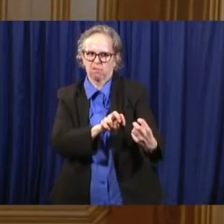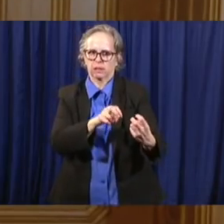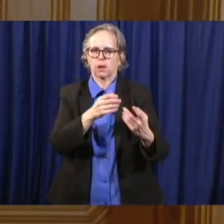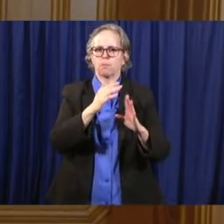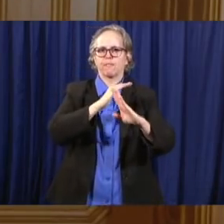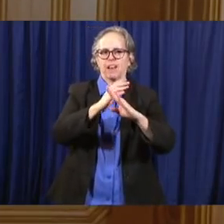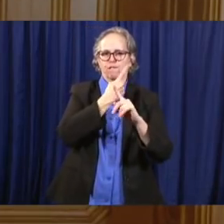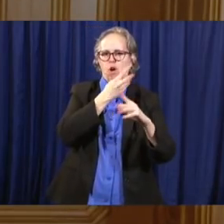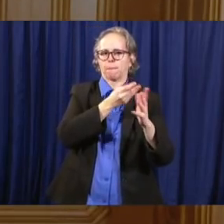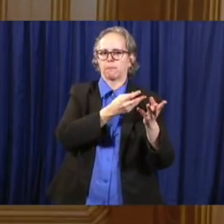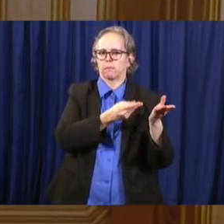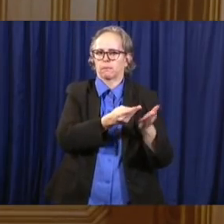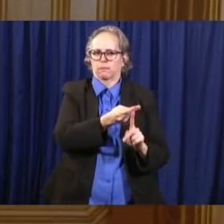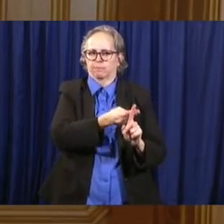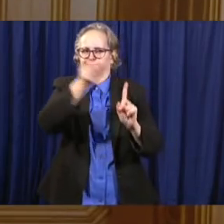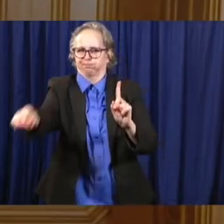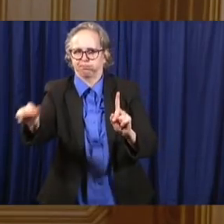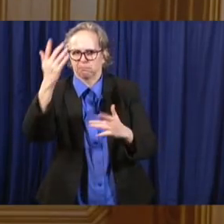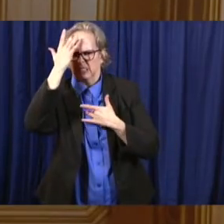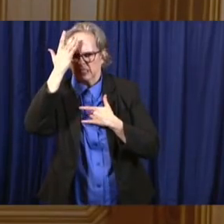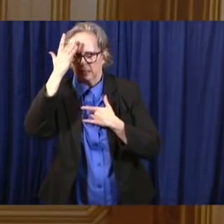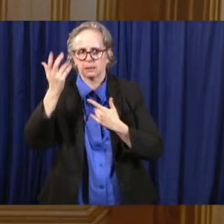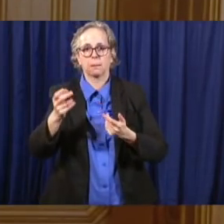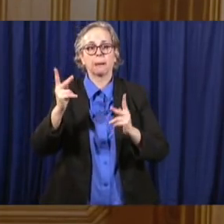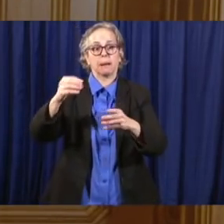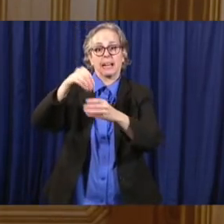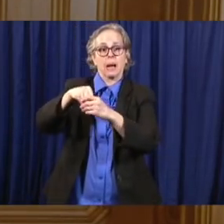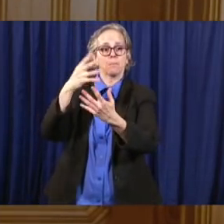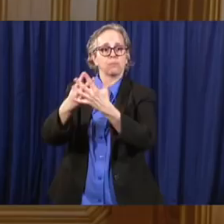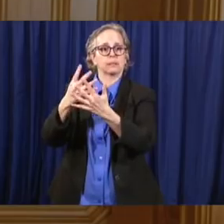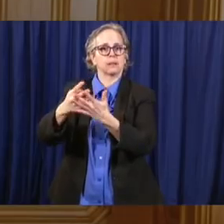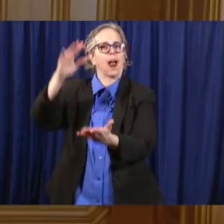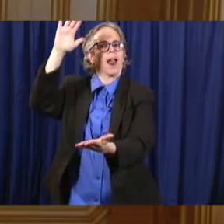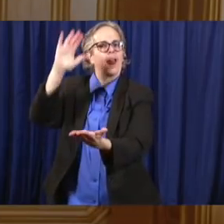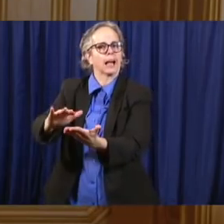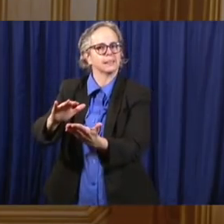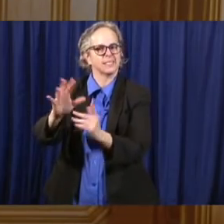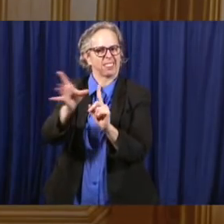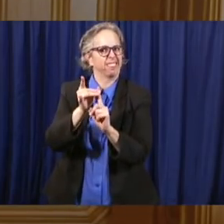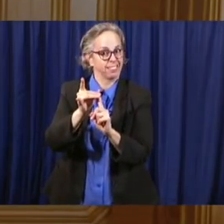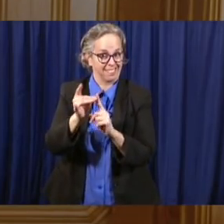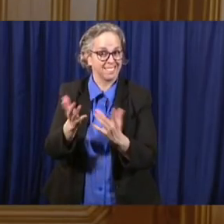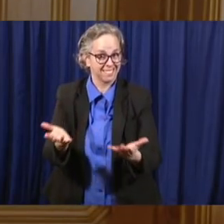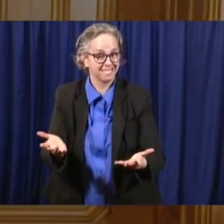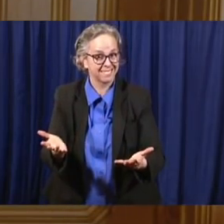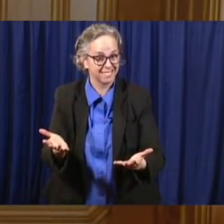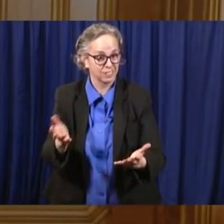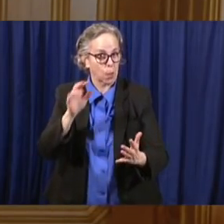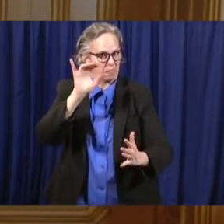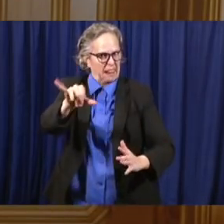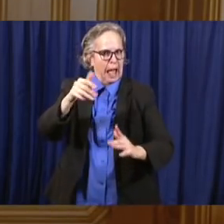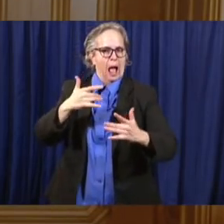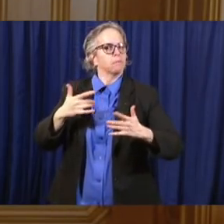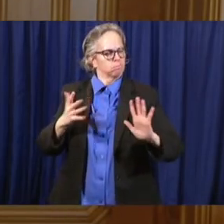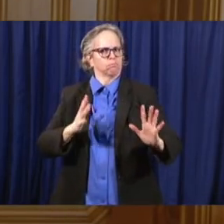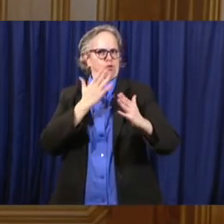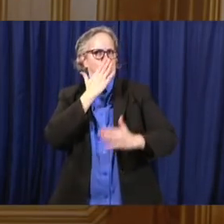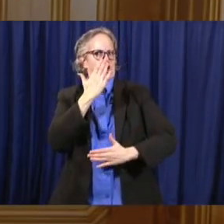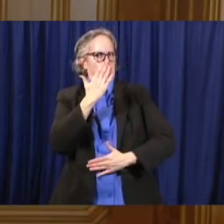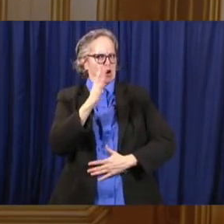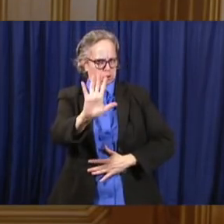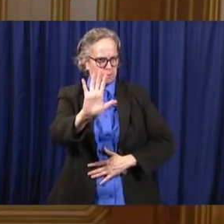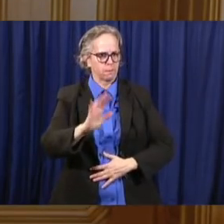begun to reduce the population in prison. And I want to thank the people at the local level, our